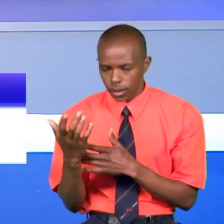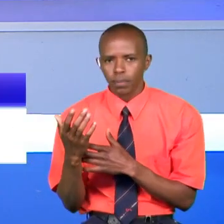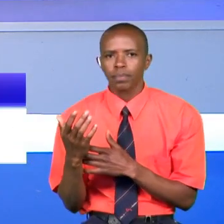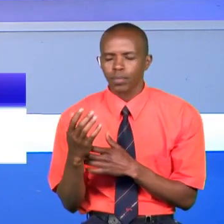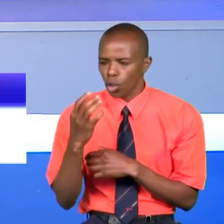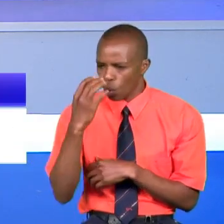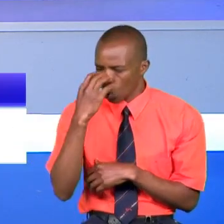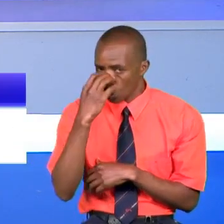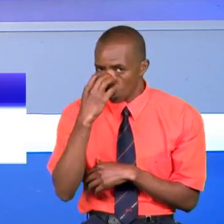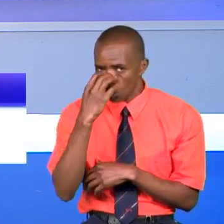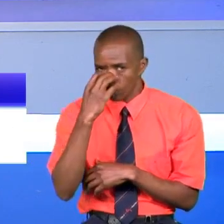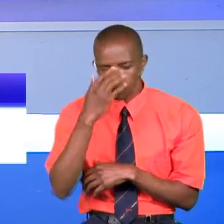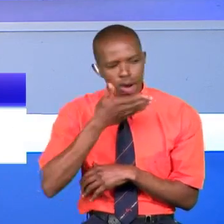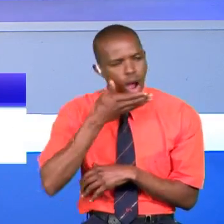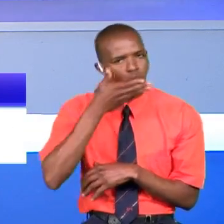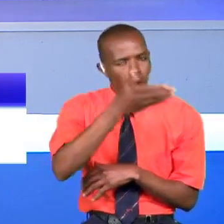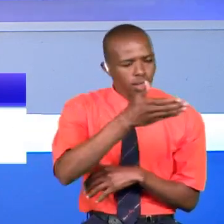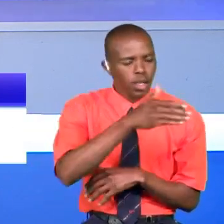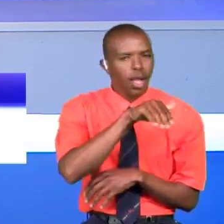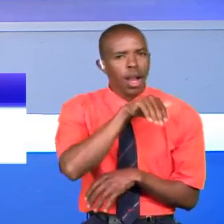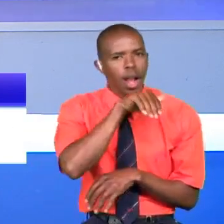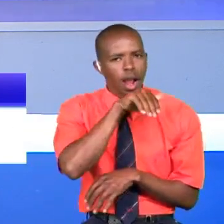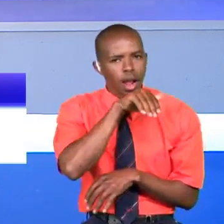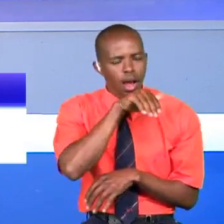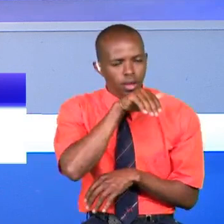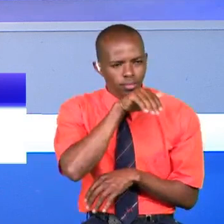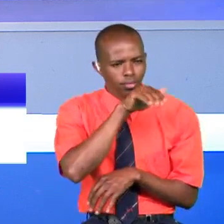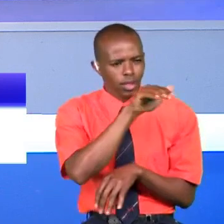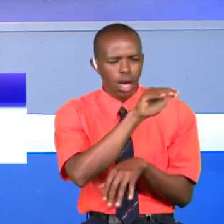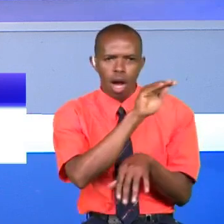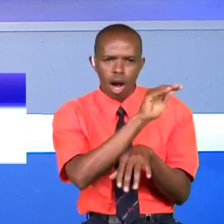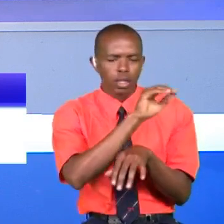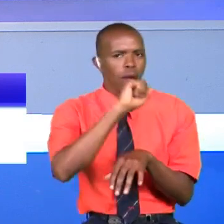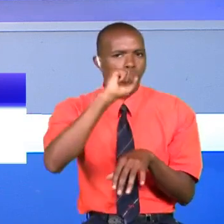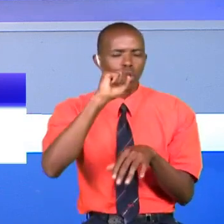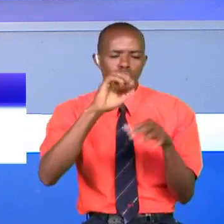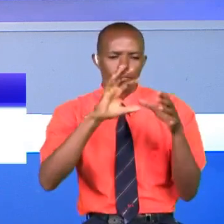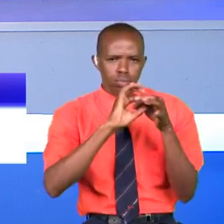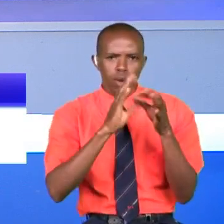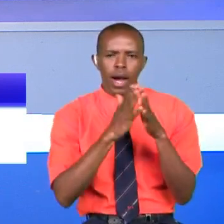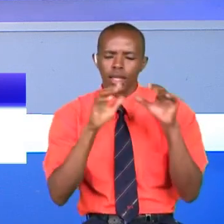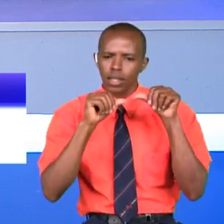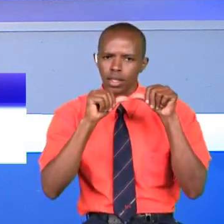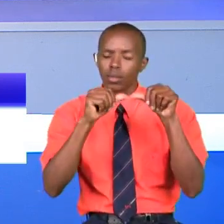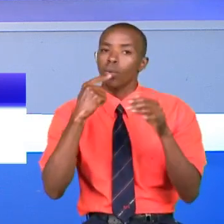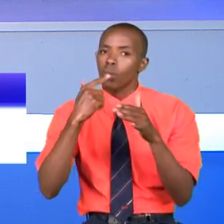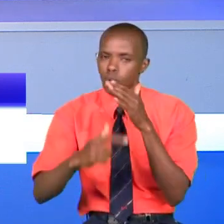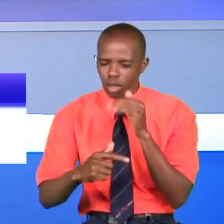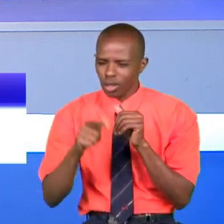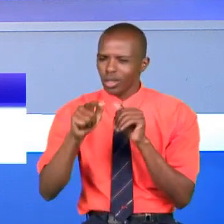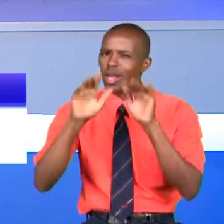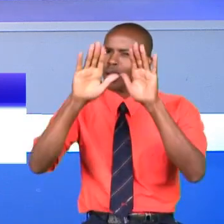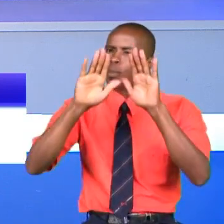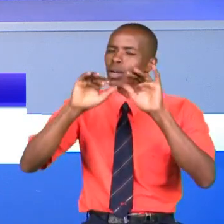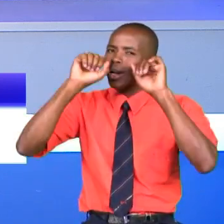Deputy President William Ruto has responded to ODM leader Raila Odinga's calls for political unity and stability, stating that it can only